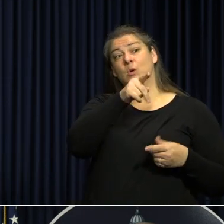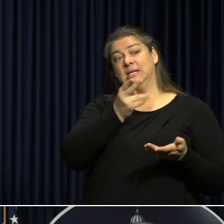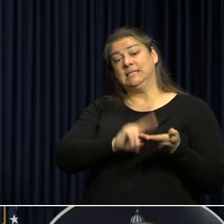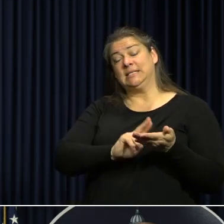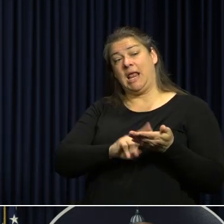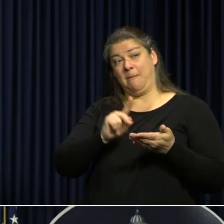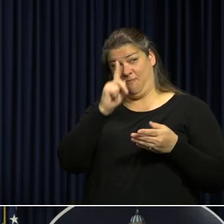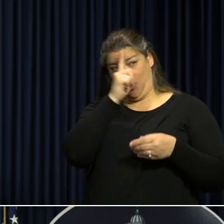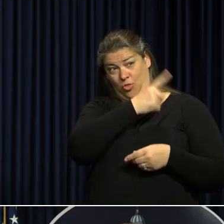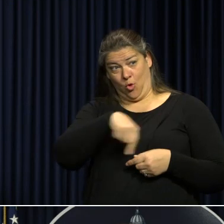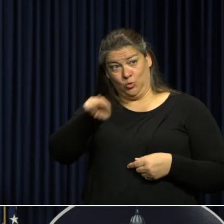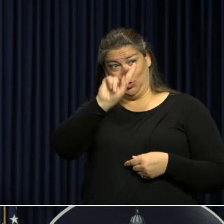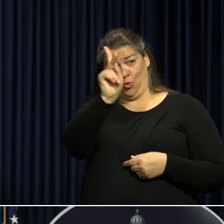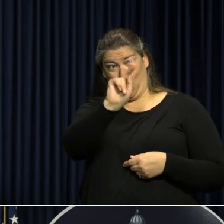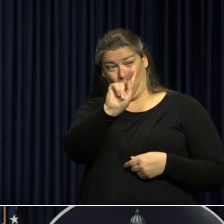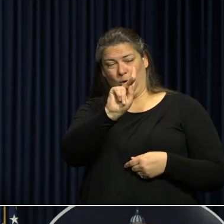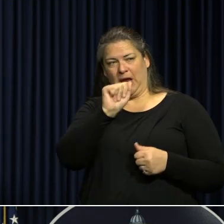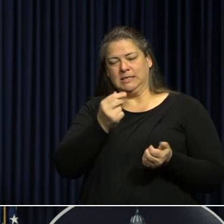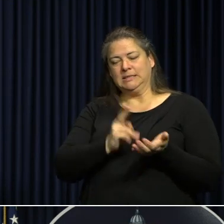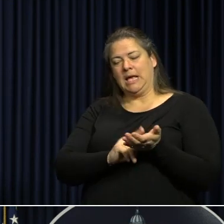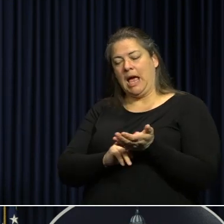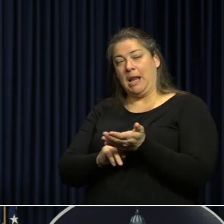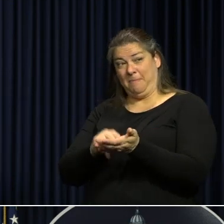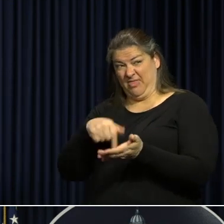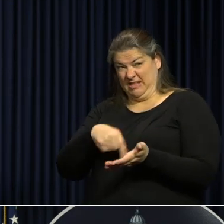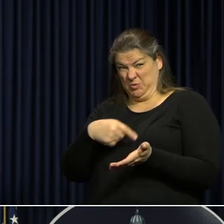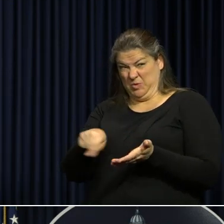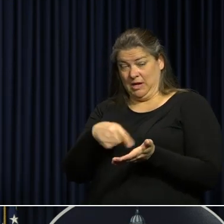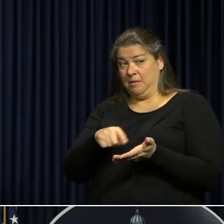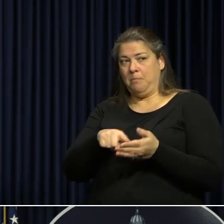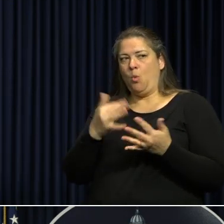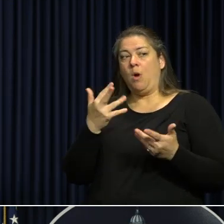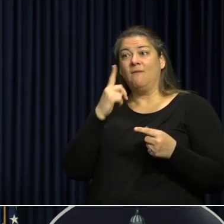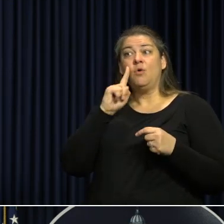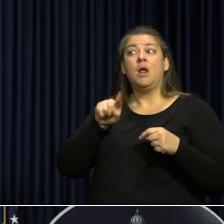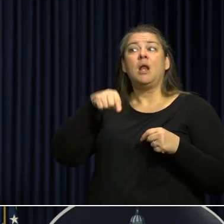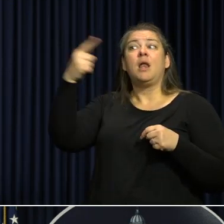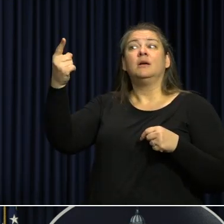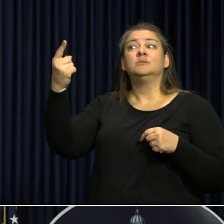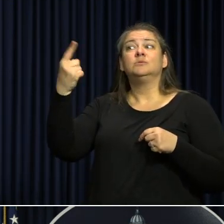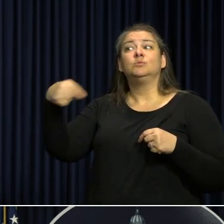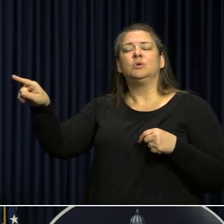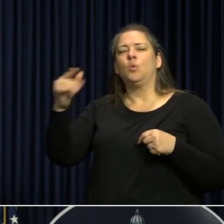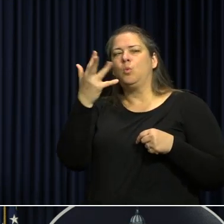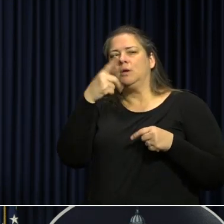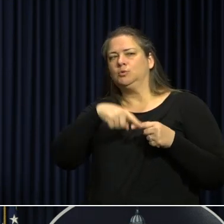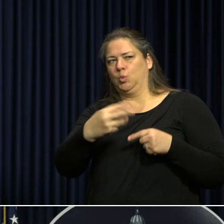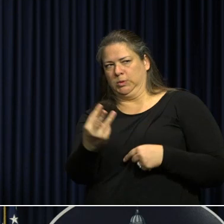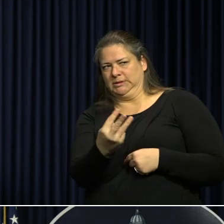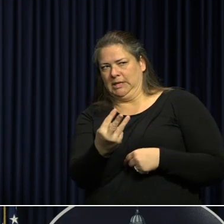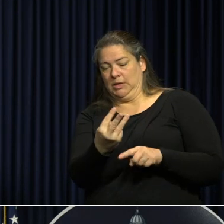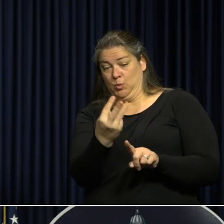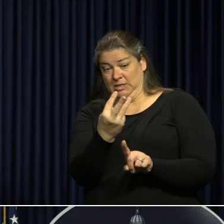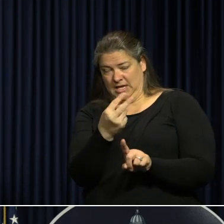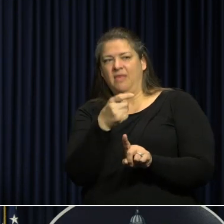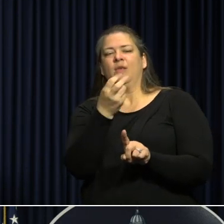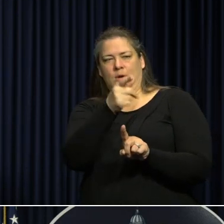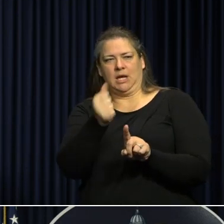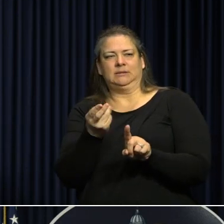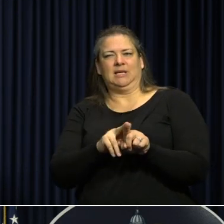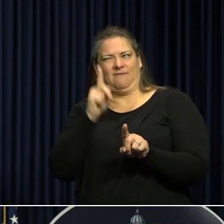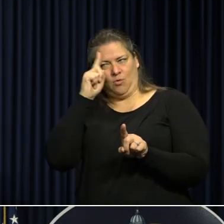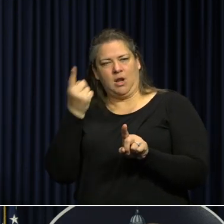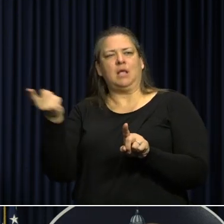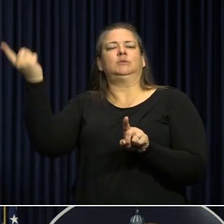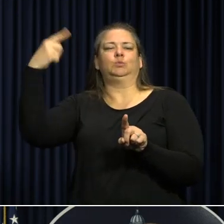yet. It'll be next Wednesday before that's possible. For those 3 locations, for 2 of those locations,